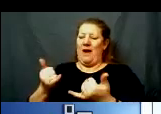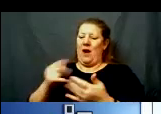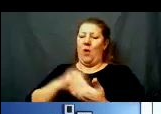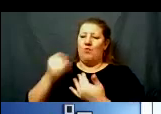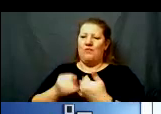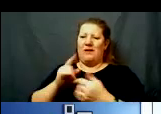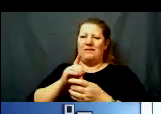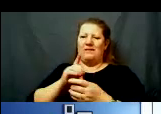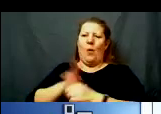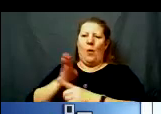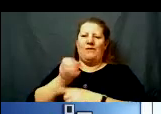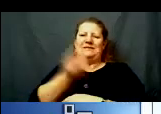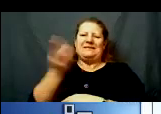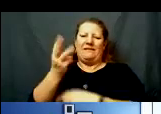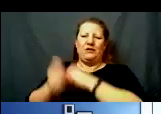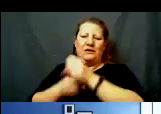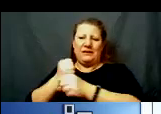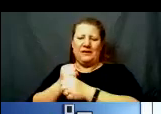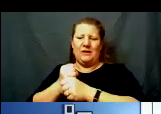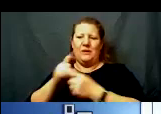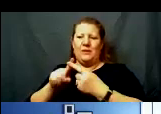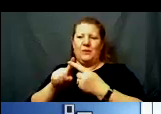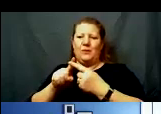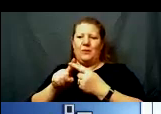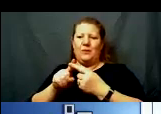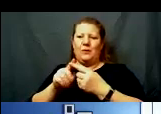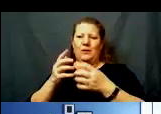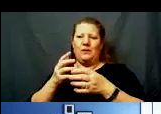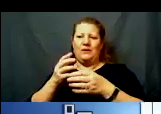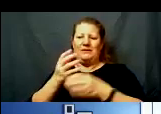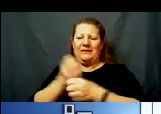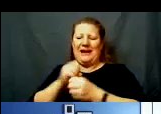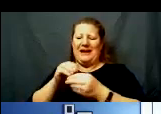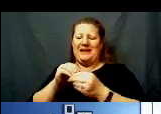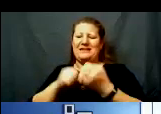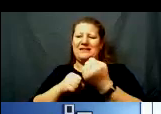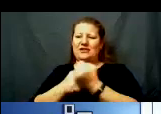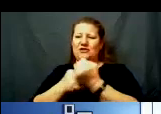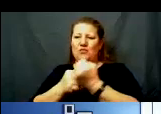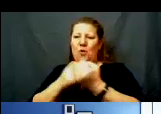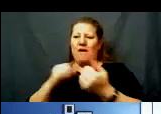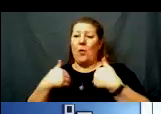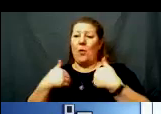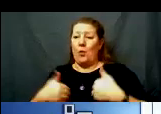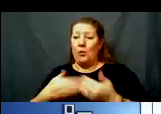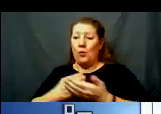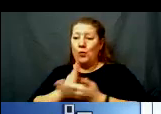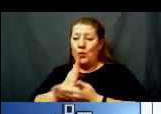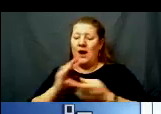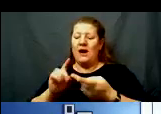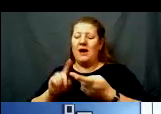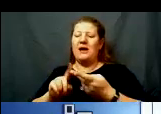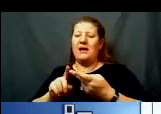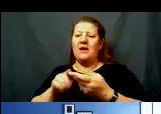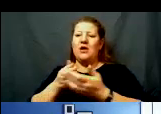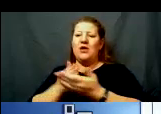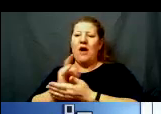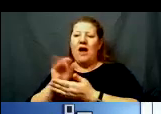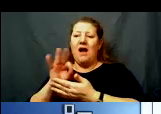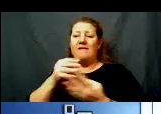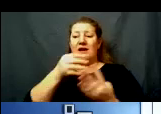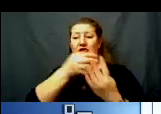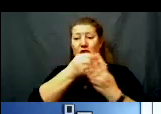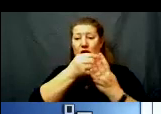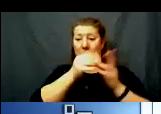research into action in support of human rights, the rights of incarcerated